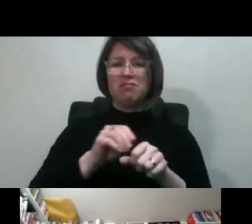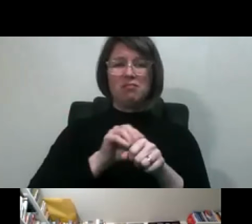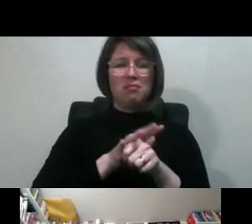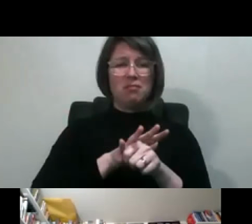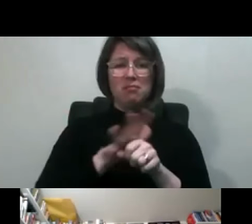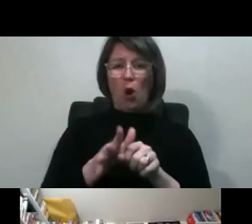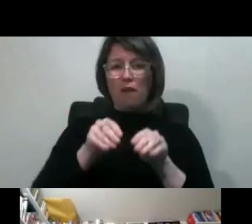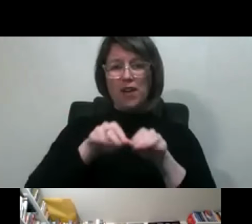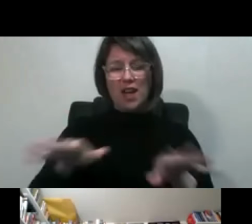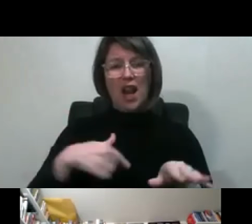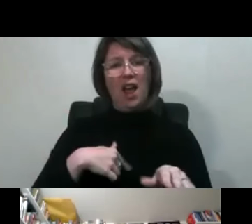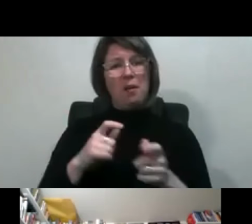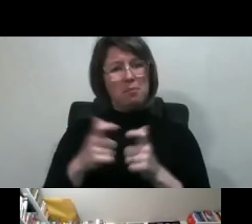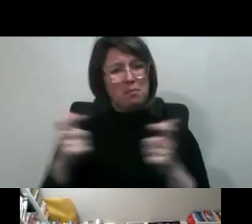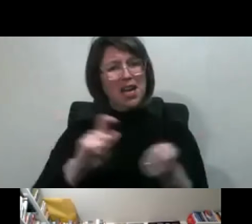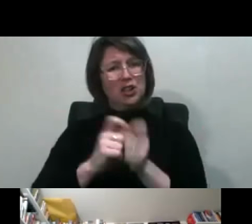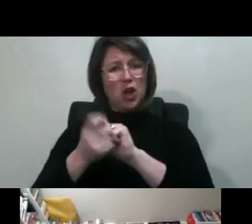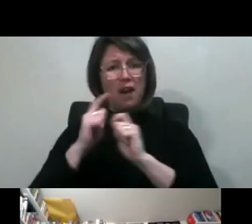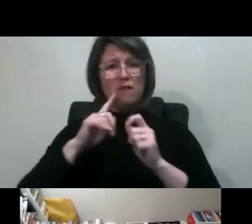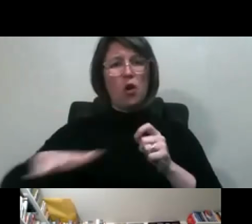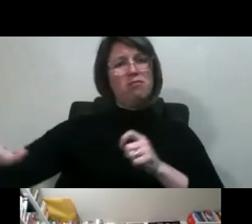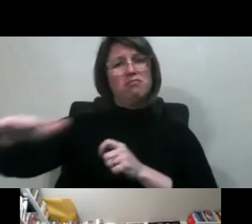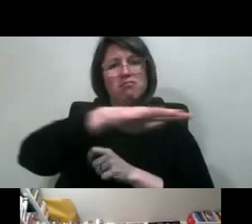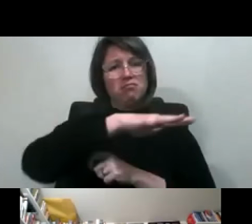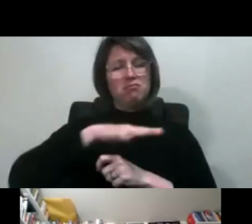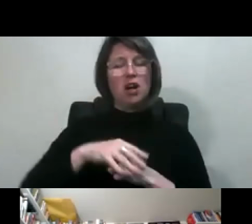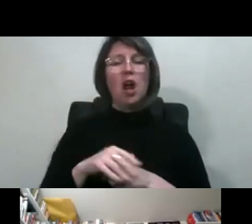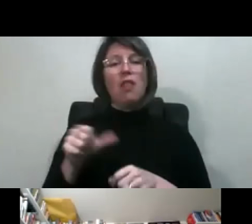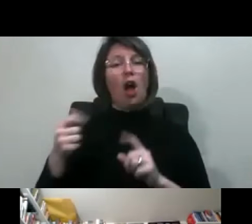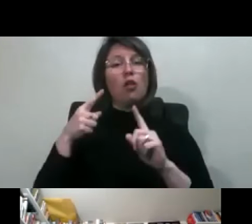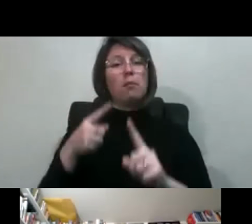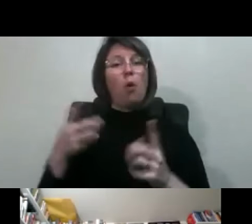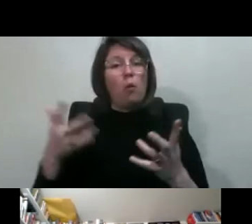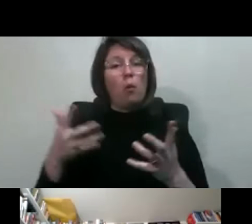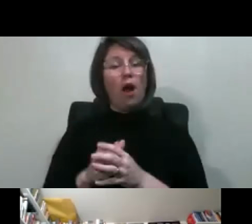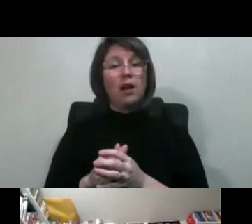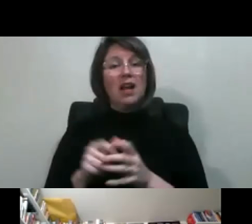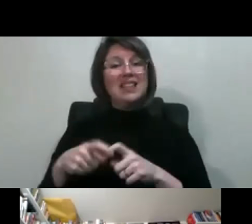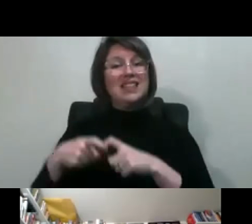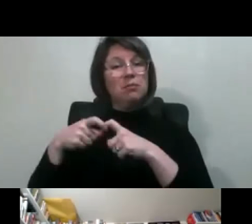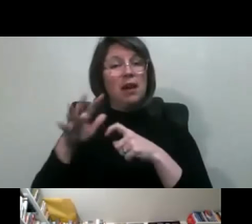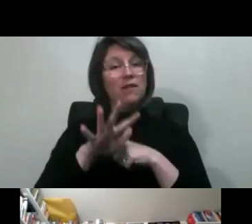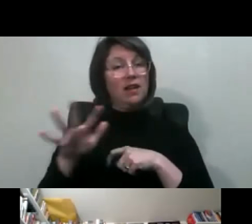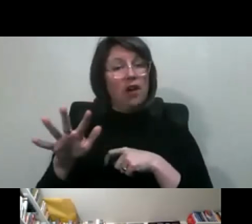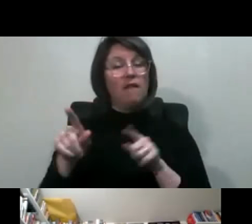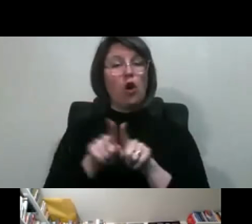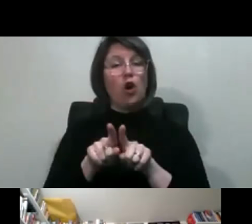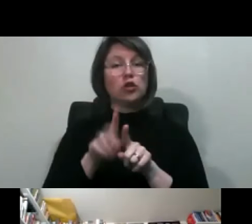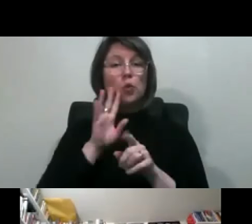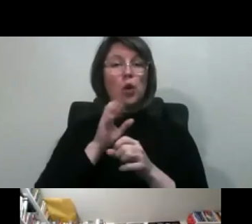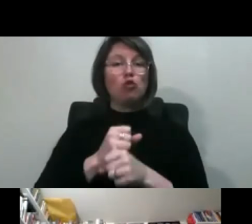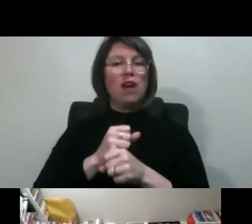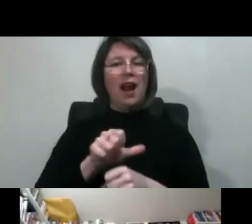would be a big change for the neighborhood. The other point that I want to make is that the suspension of the 55 will also create